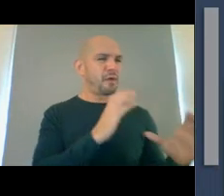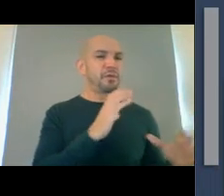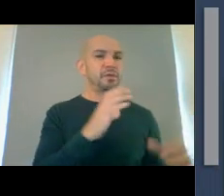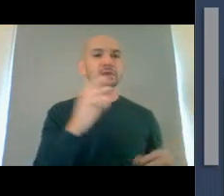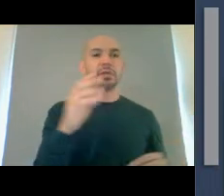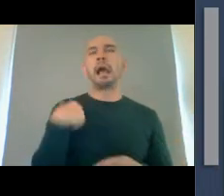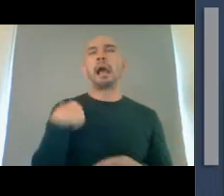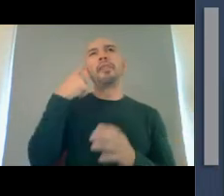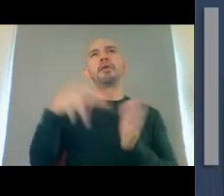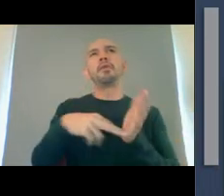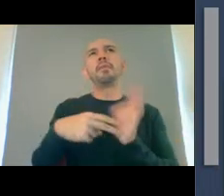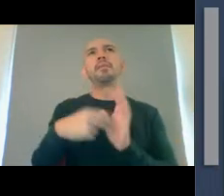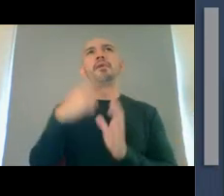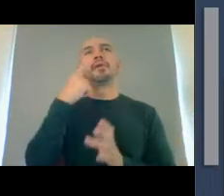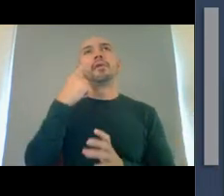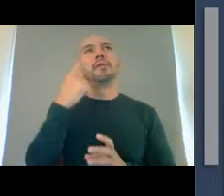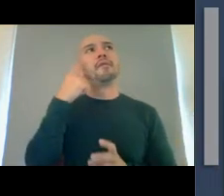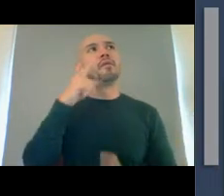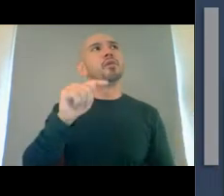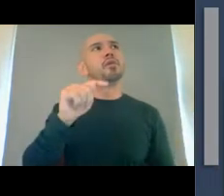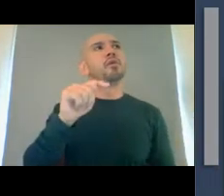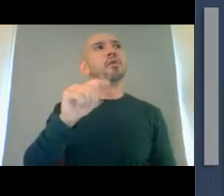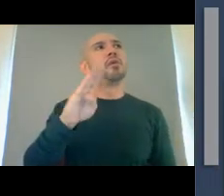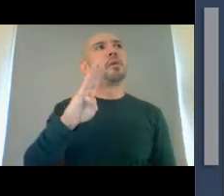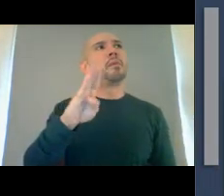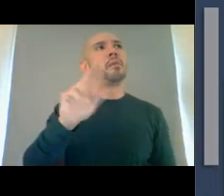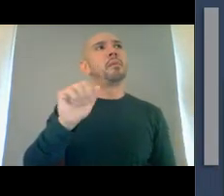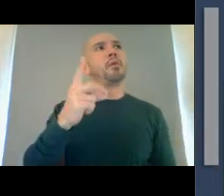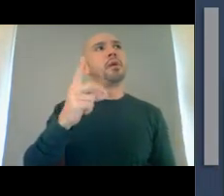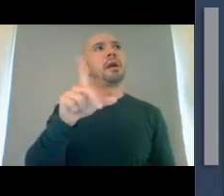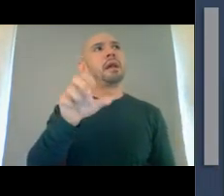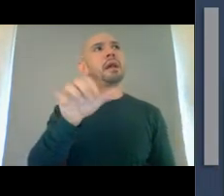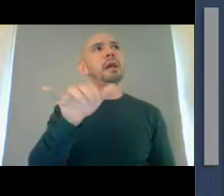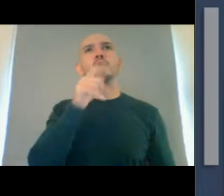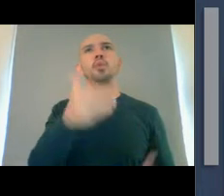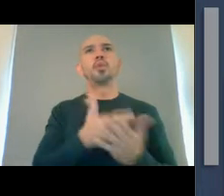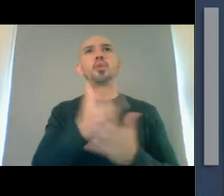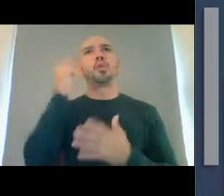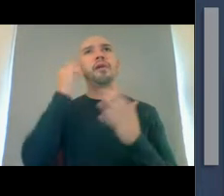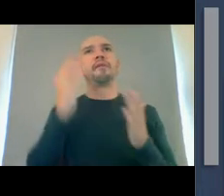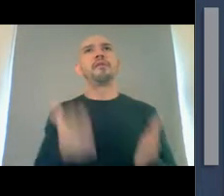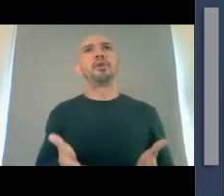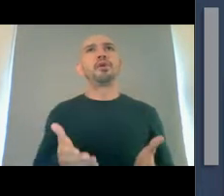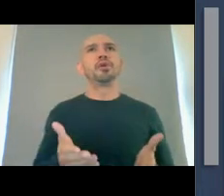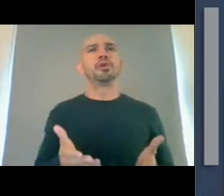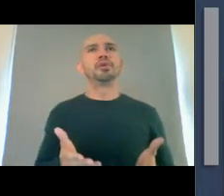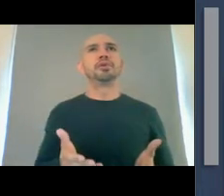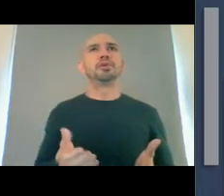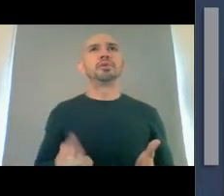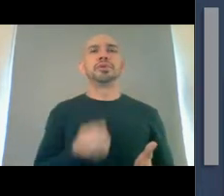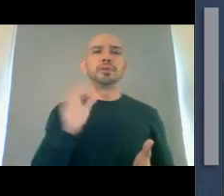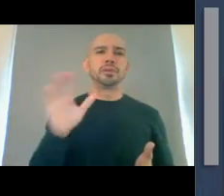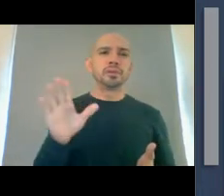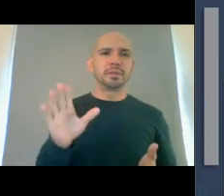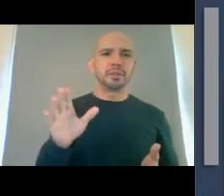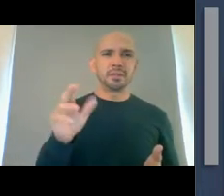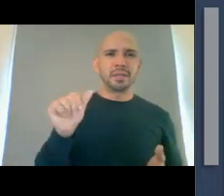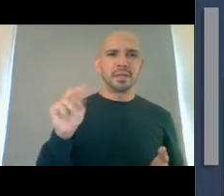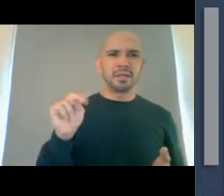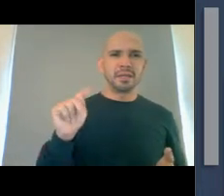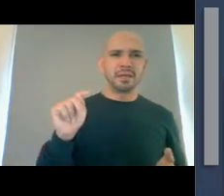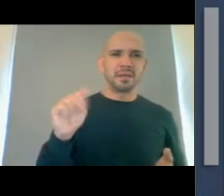referring to traeland bradley i think is who the new governors is that actually it's antonio vargossa but trey